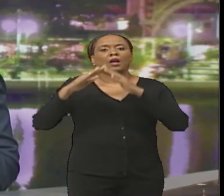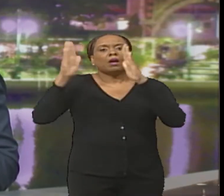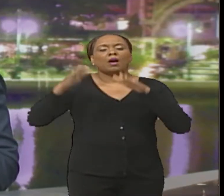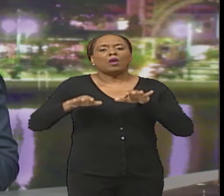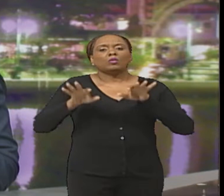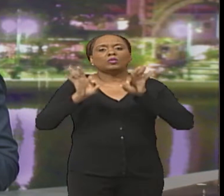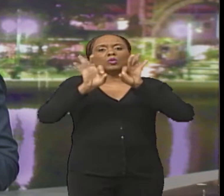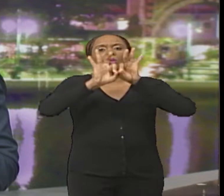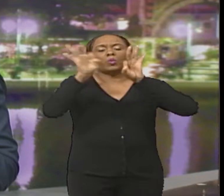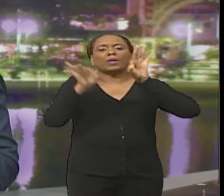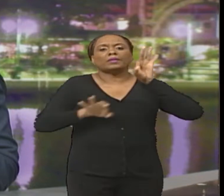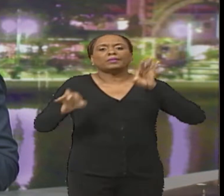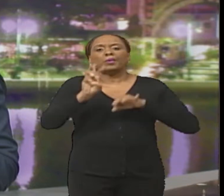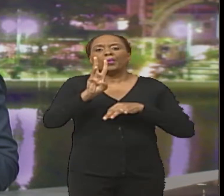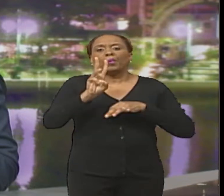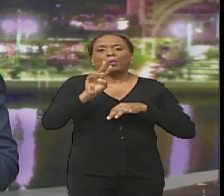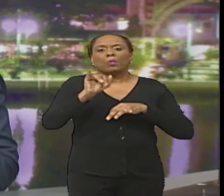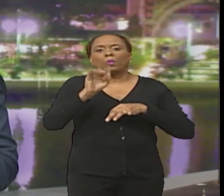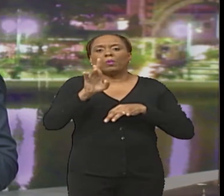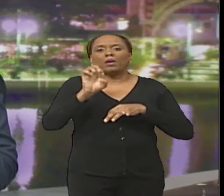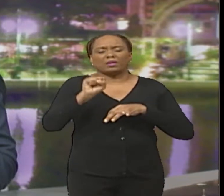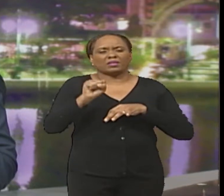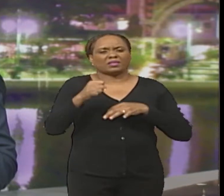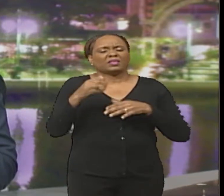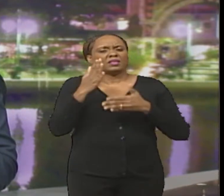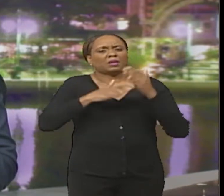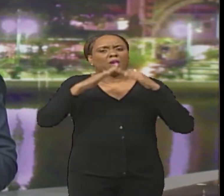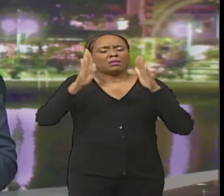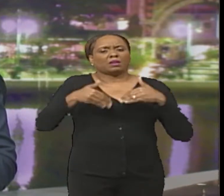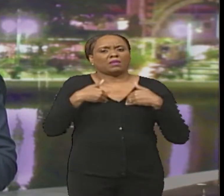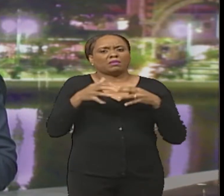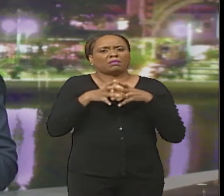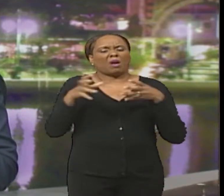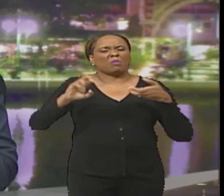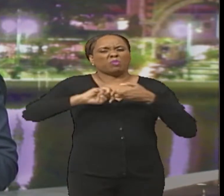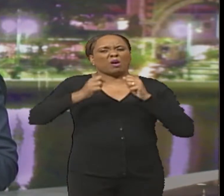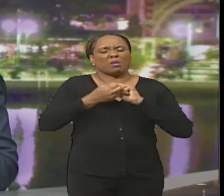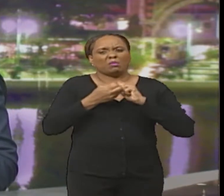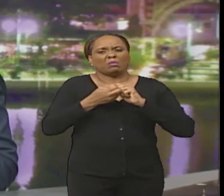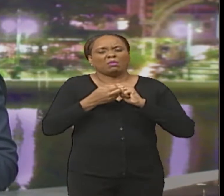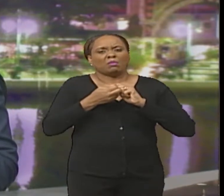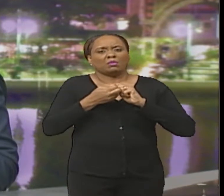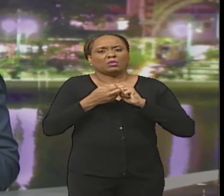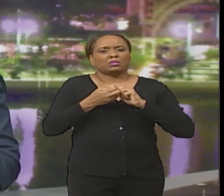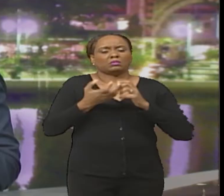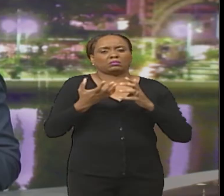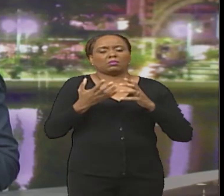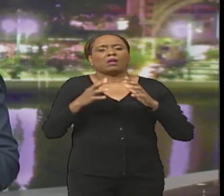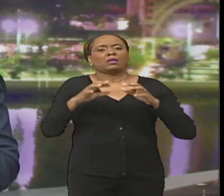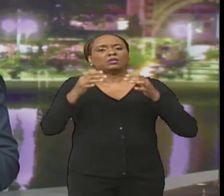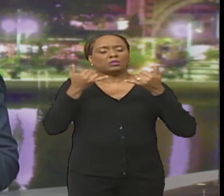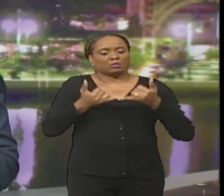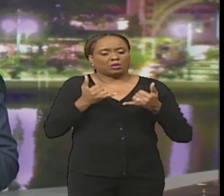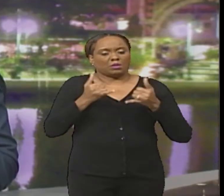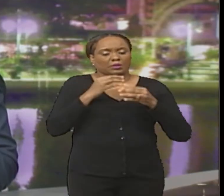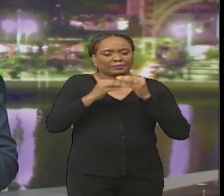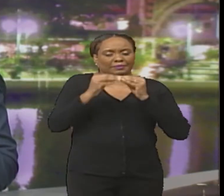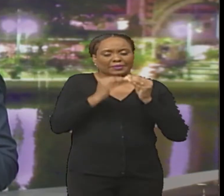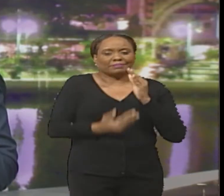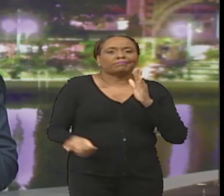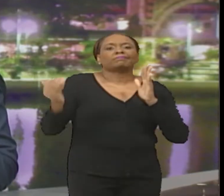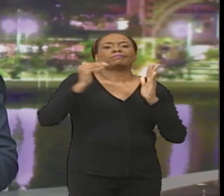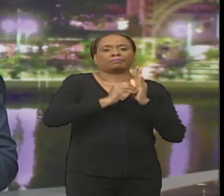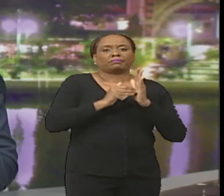That's according to Minister in the Ministry of Foreign Trade and MP for St. James South, Sandra Husbands. She says Cabinet has agreed